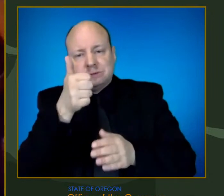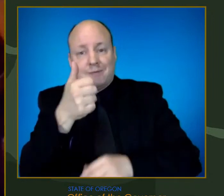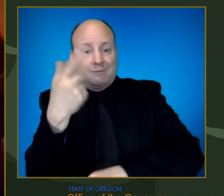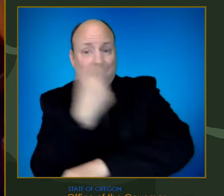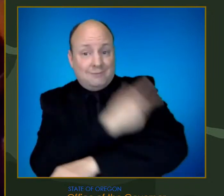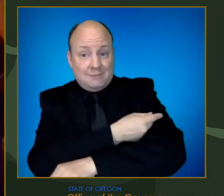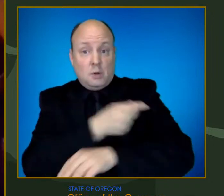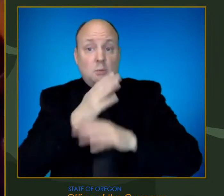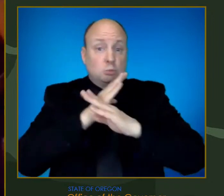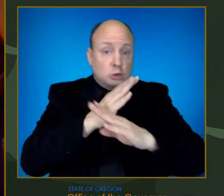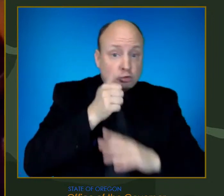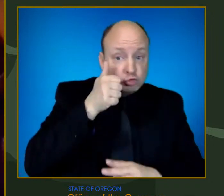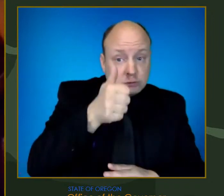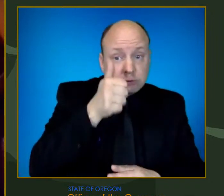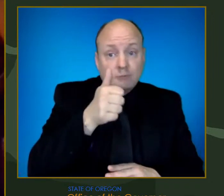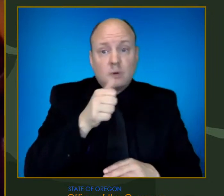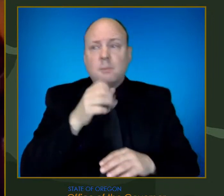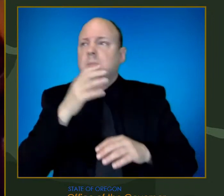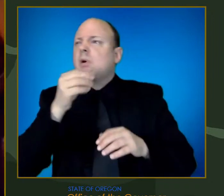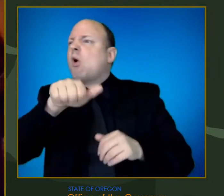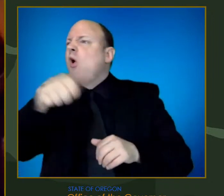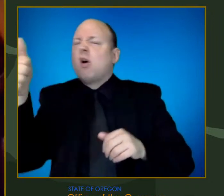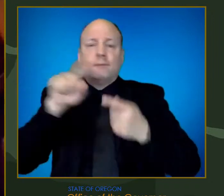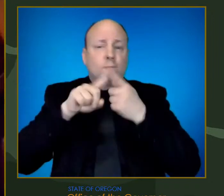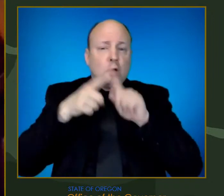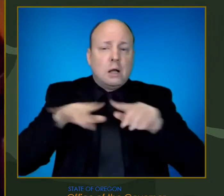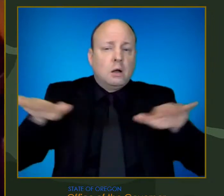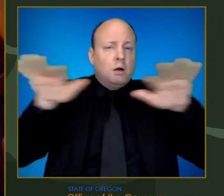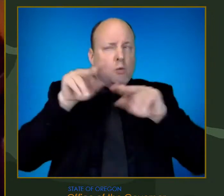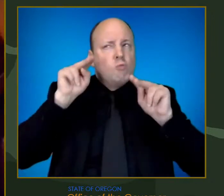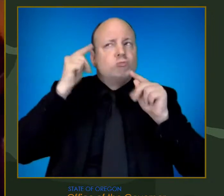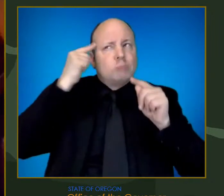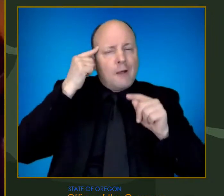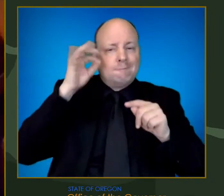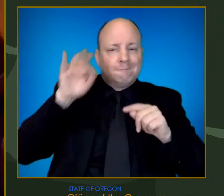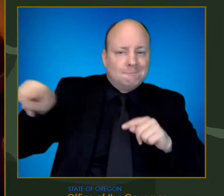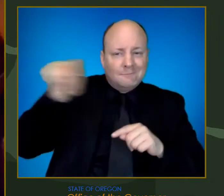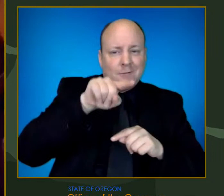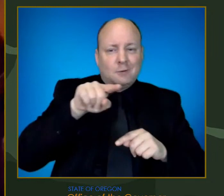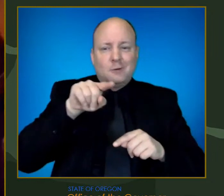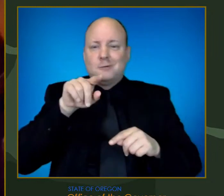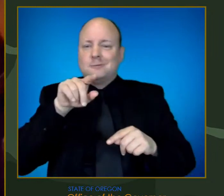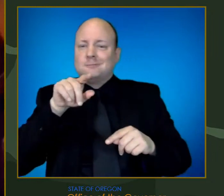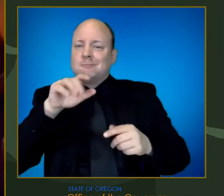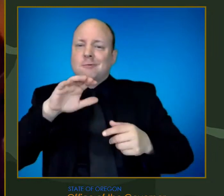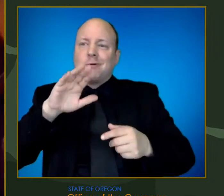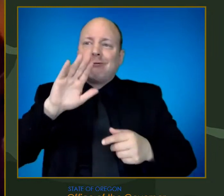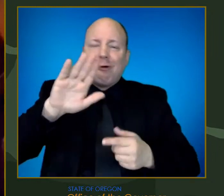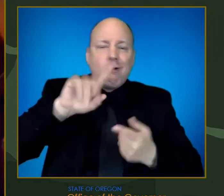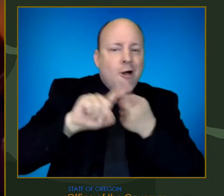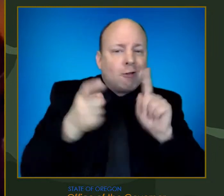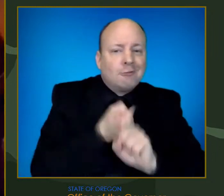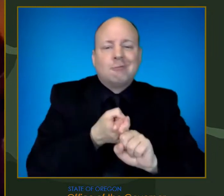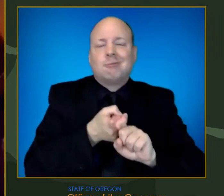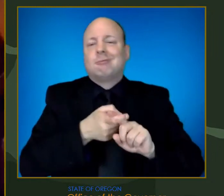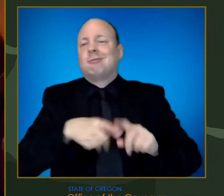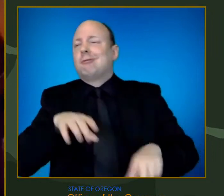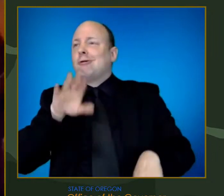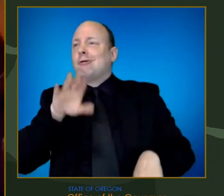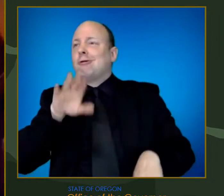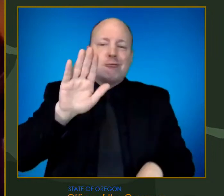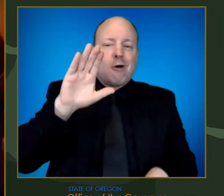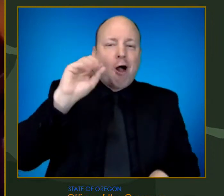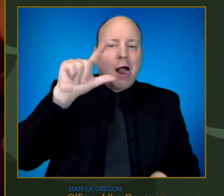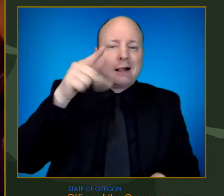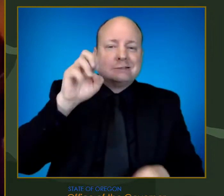protect your family and friends. Do it to protect your colleagues and neighbors. And do it to protect your communities. And for